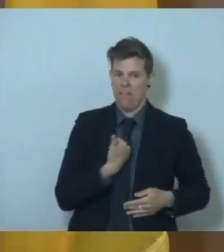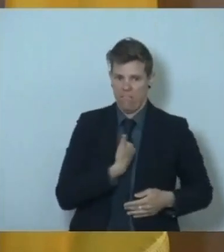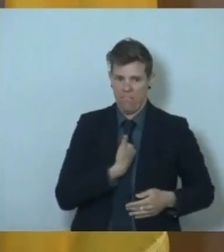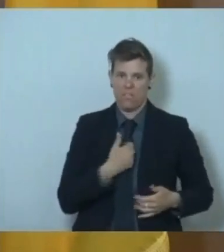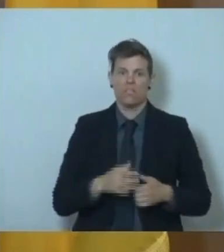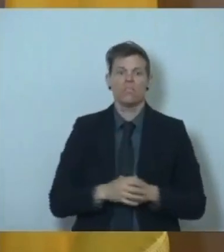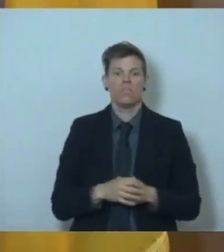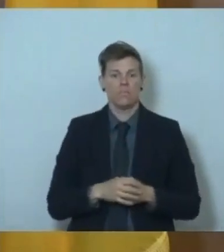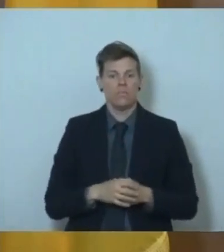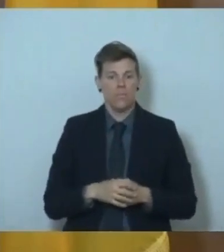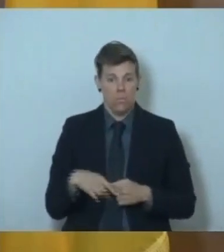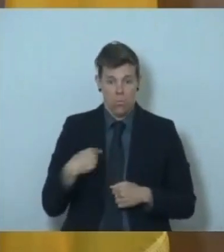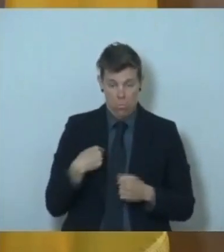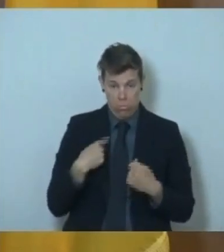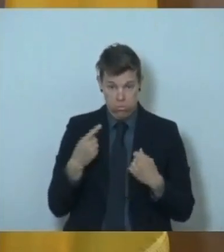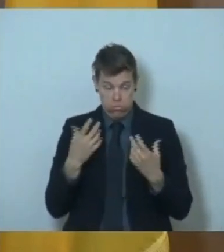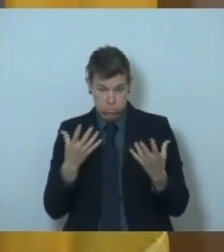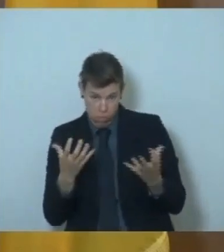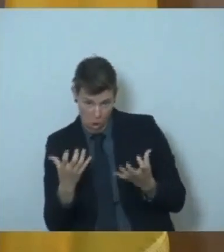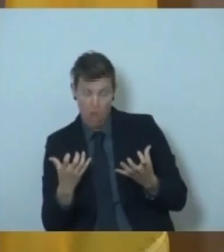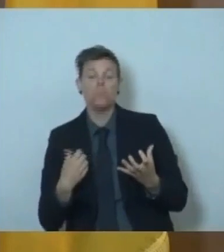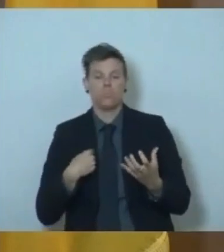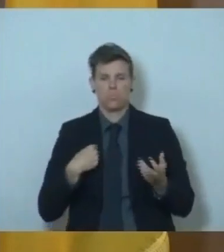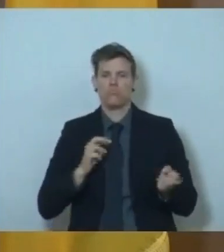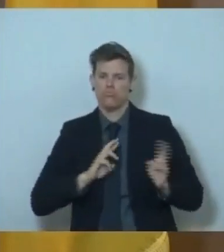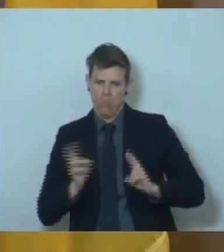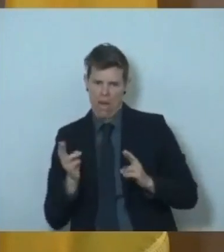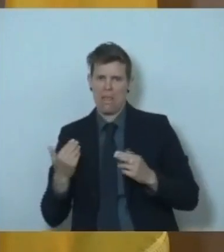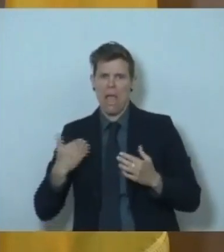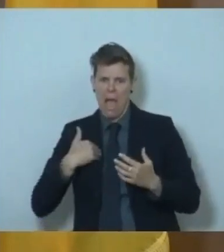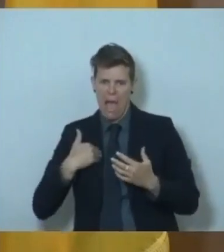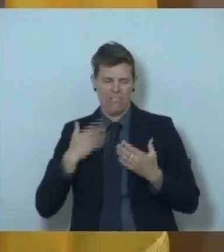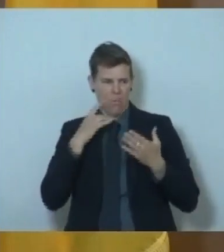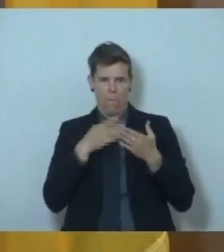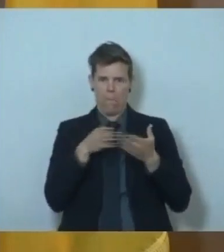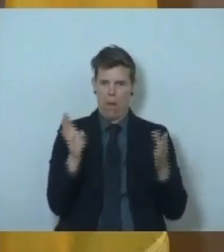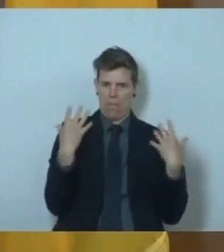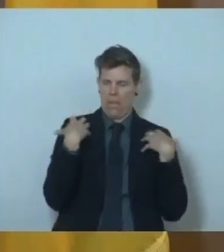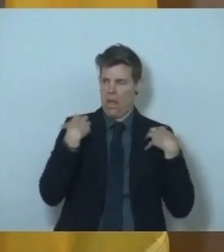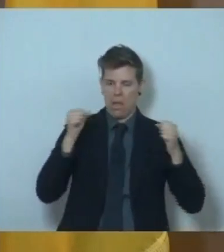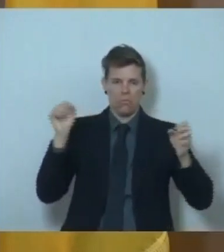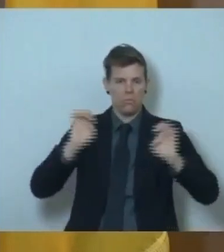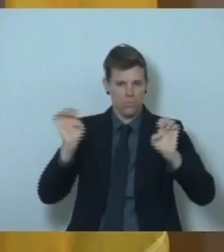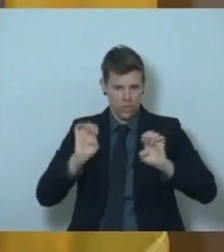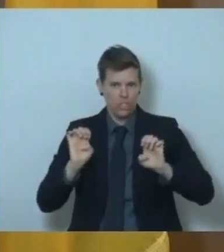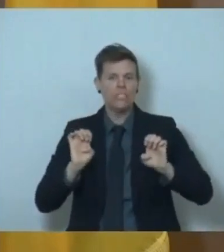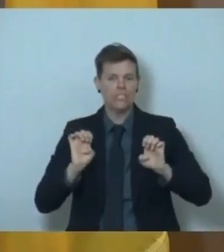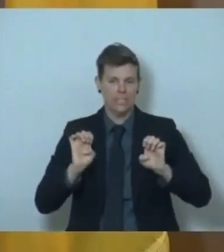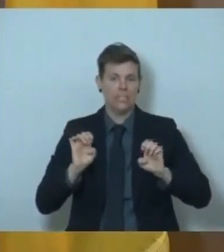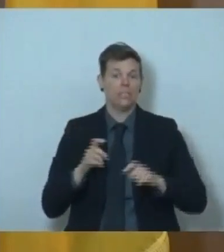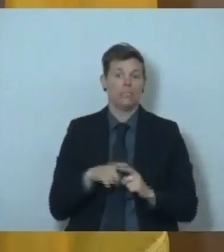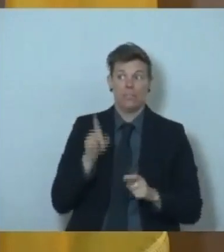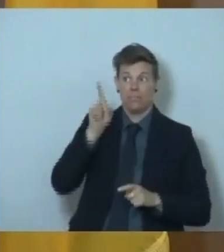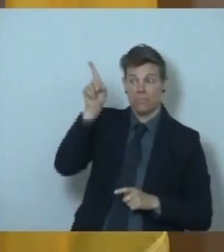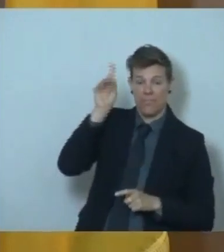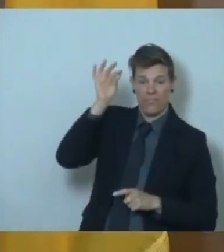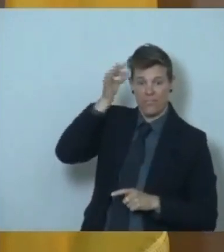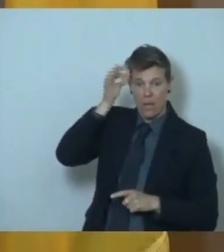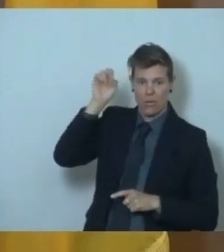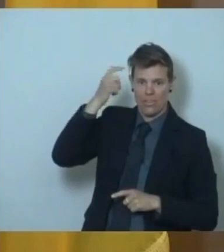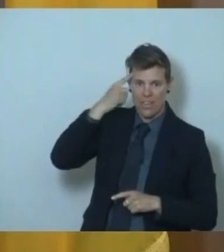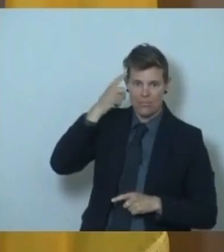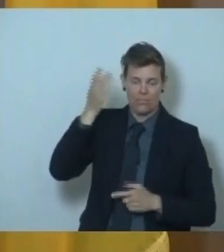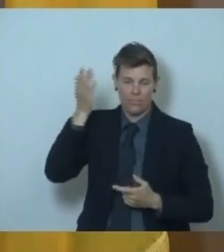public health emergency, you need to know that the federal government is making sure that the supplies that you need, testing and